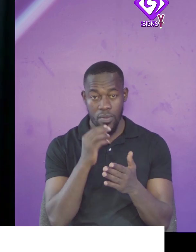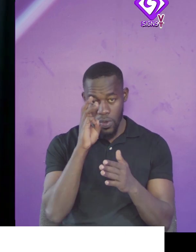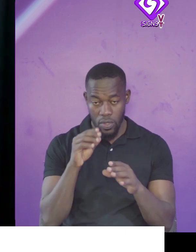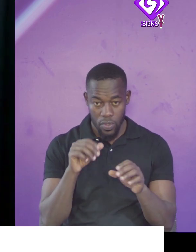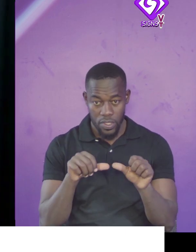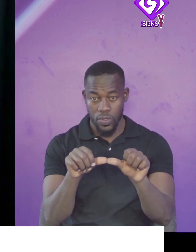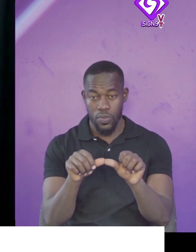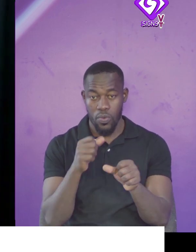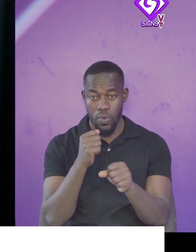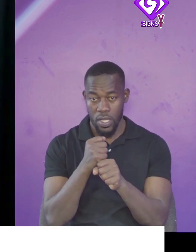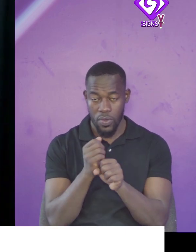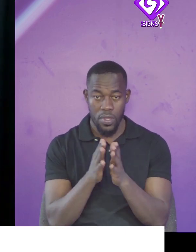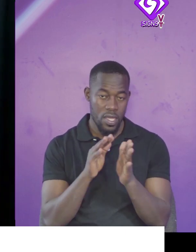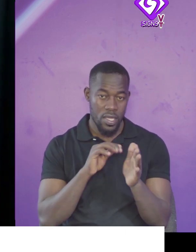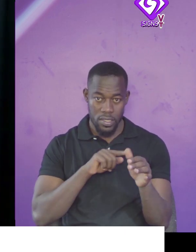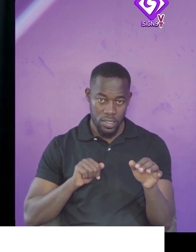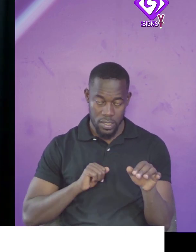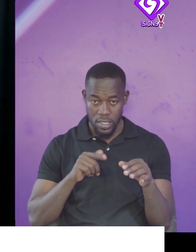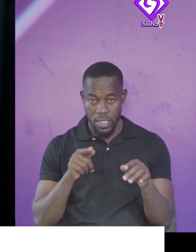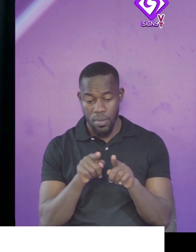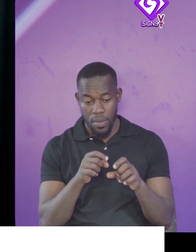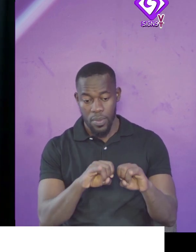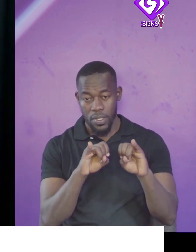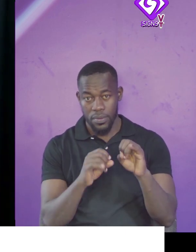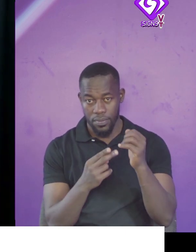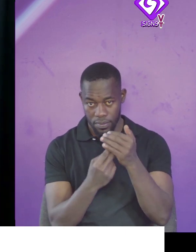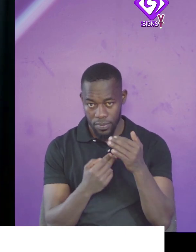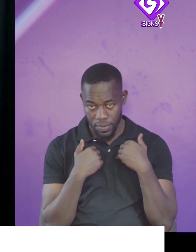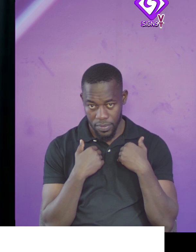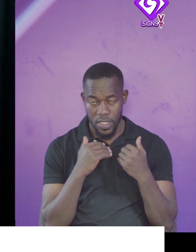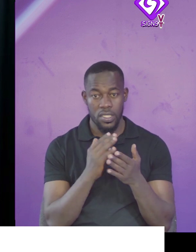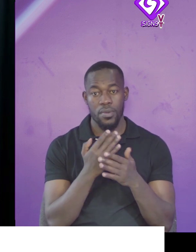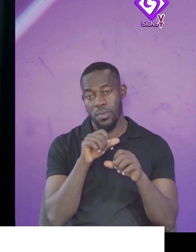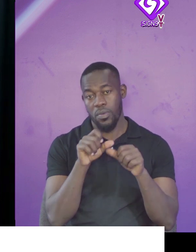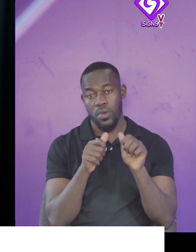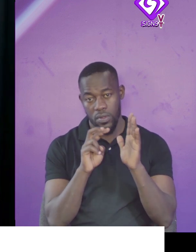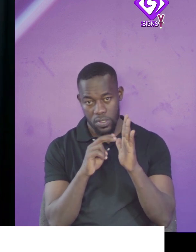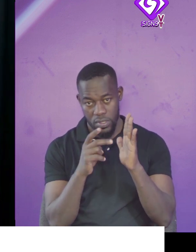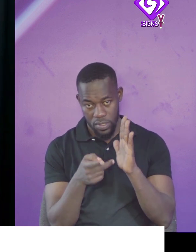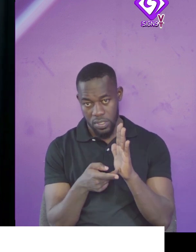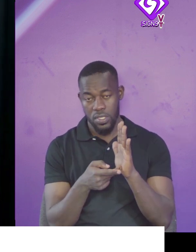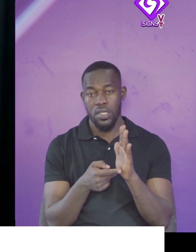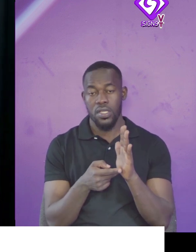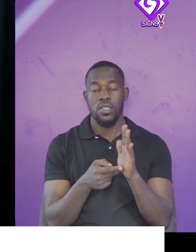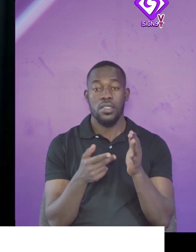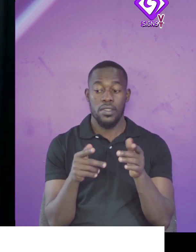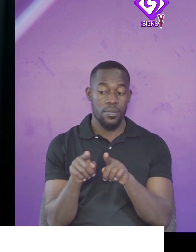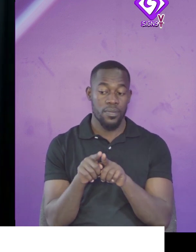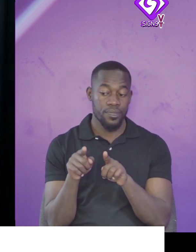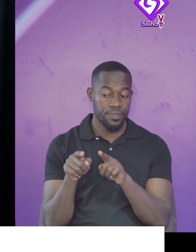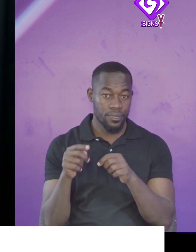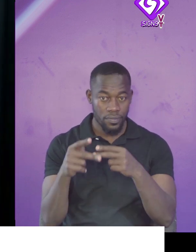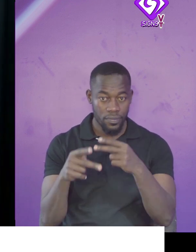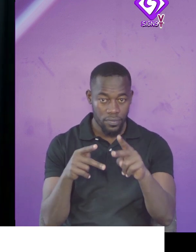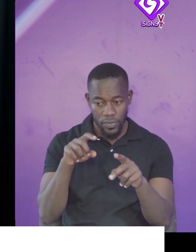with our implementing partners, and some of that's contracts, some of it's assistance. The G2G mechanism needs to be